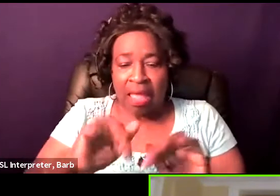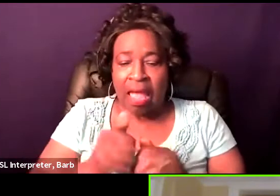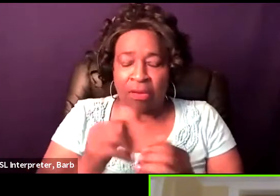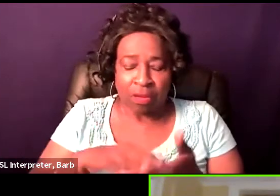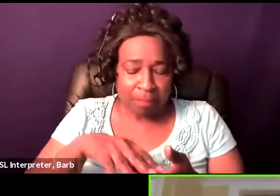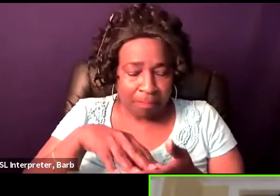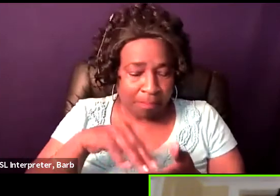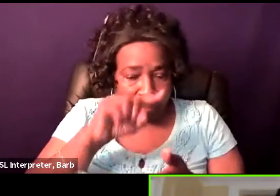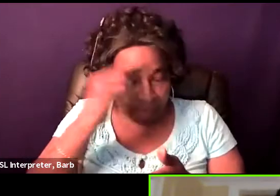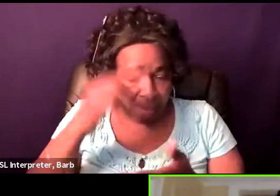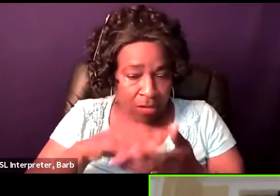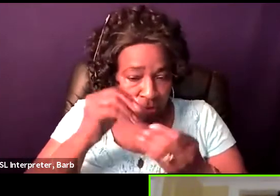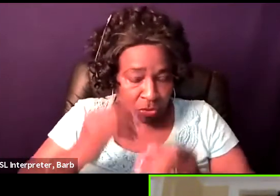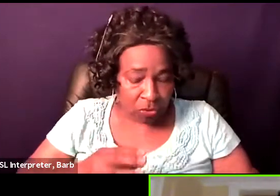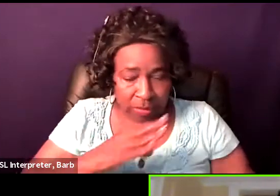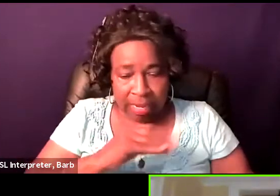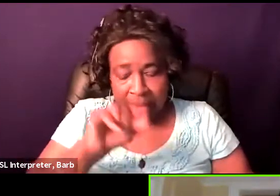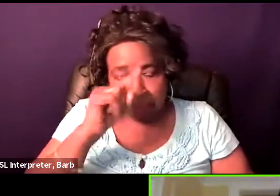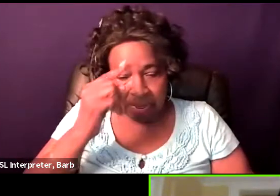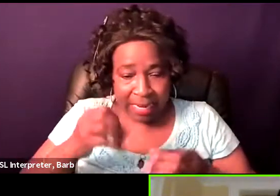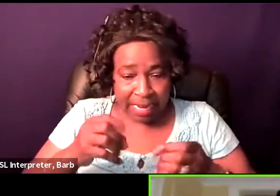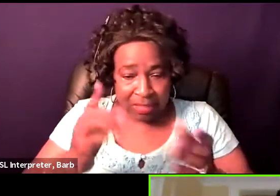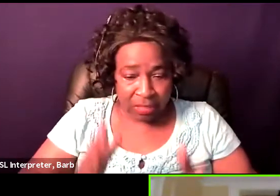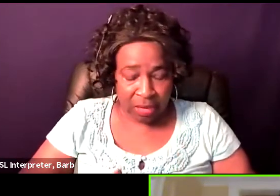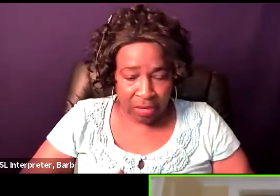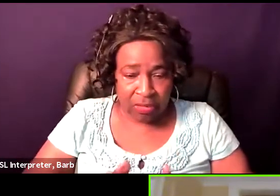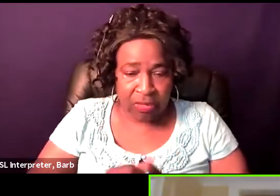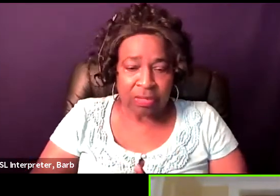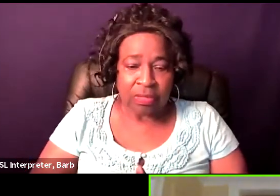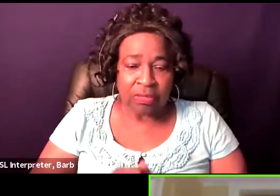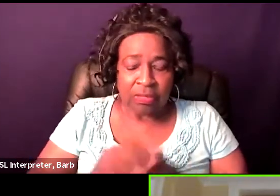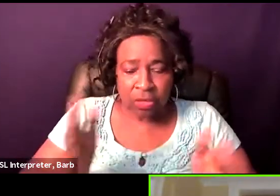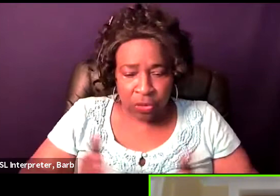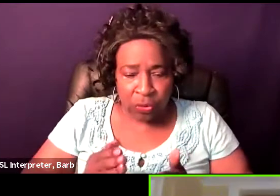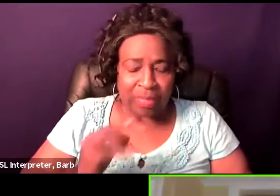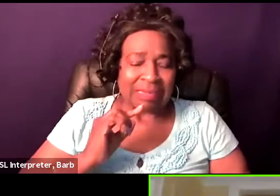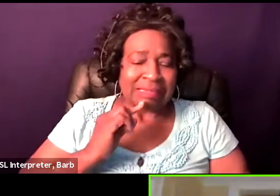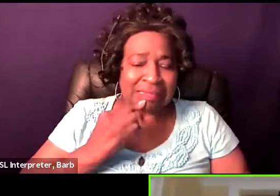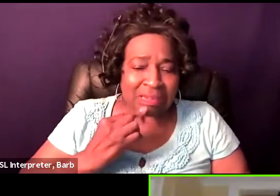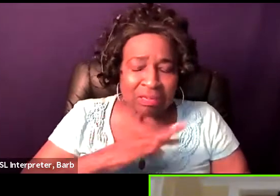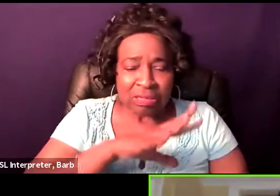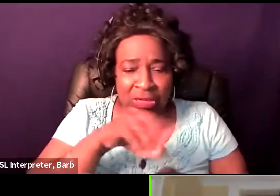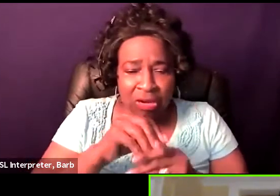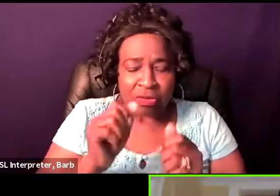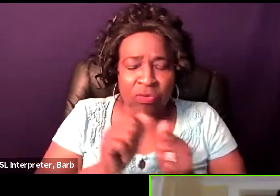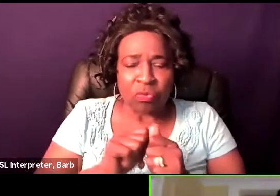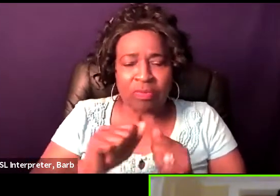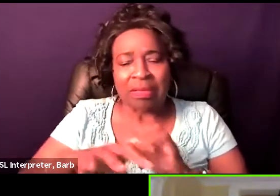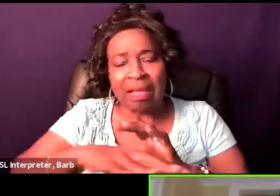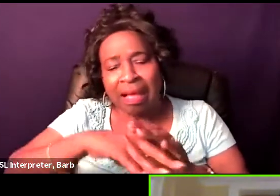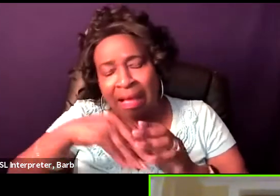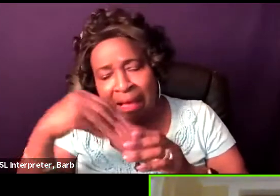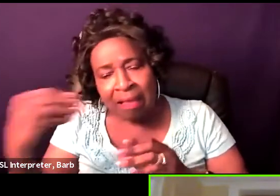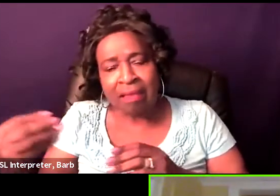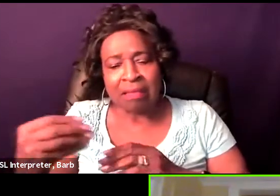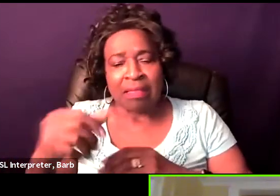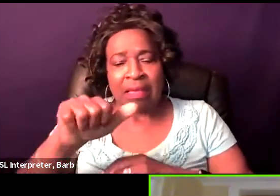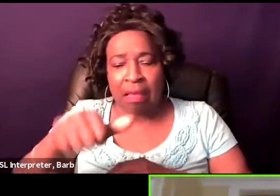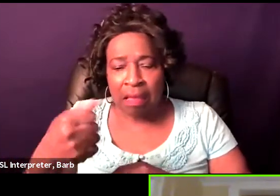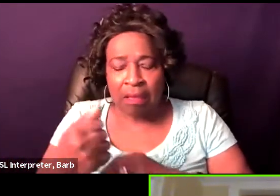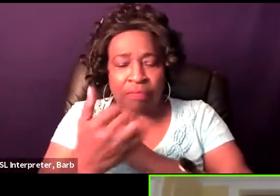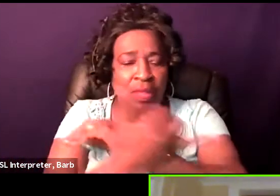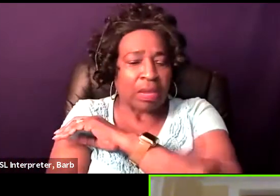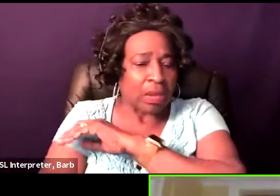Black academics foster serious engagement with Caribbean studies, Black mm-hmm. diaspora in general,